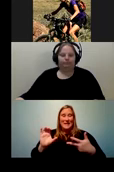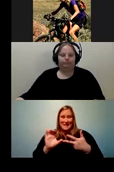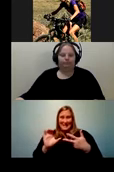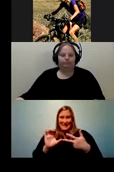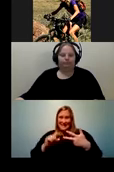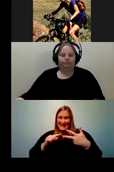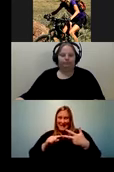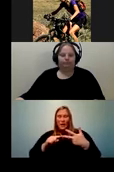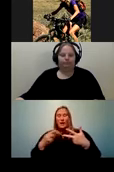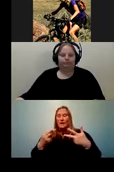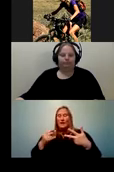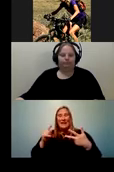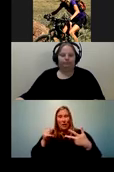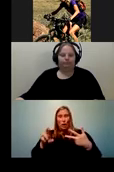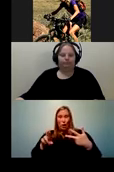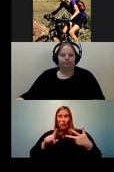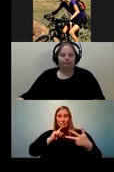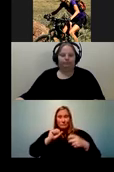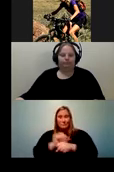Adolf Hitler.